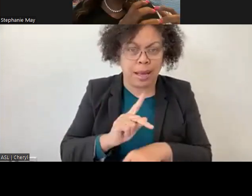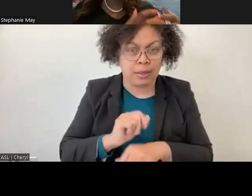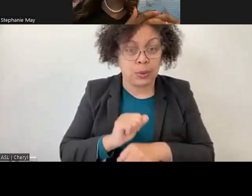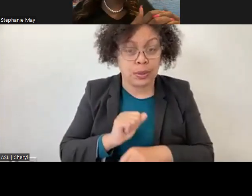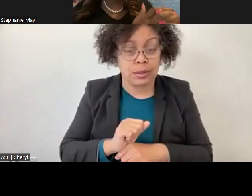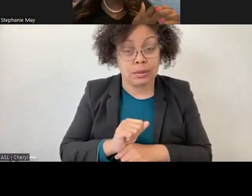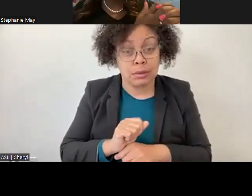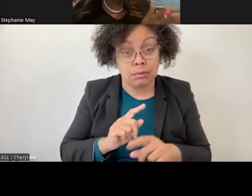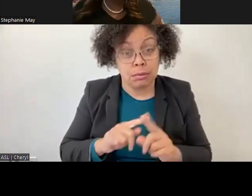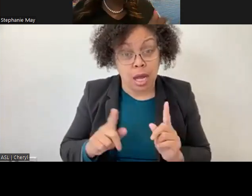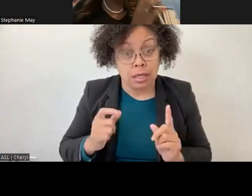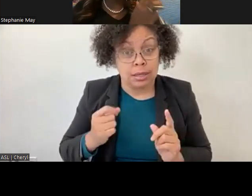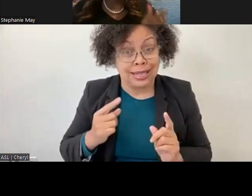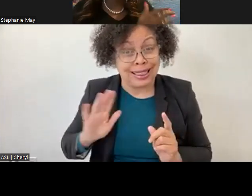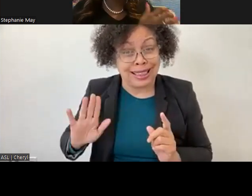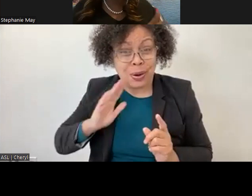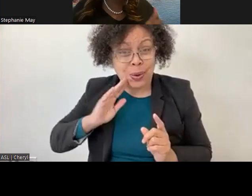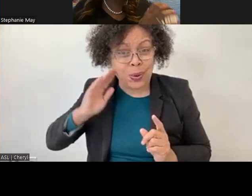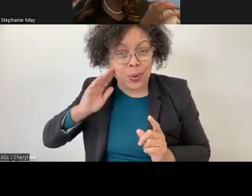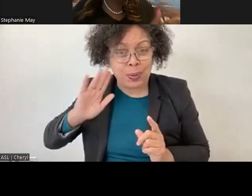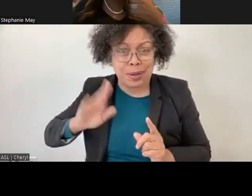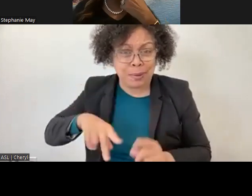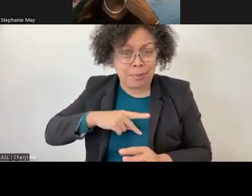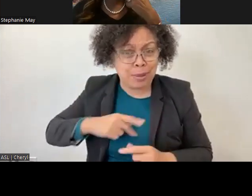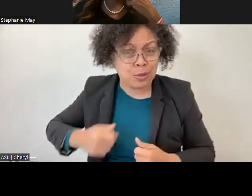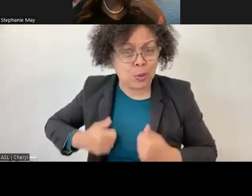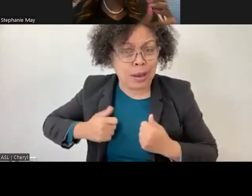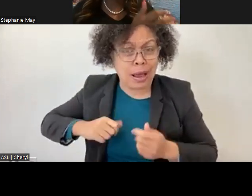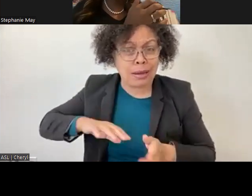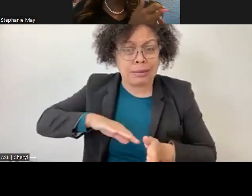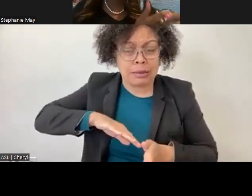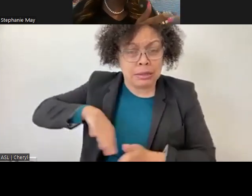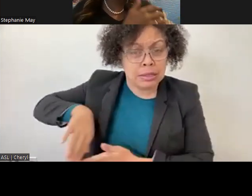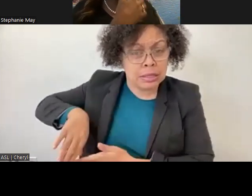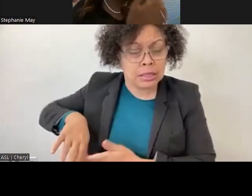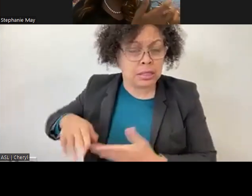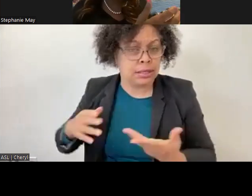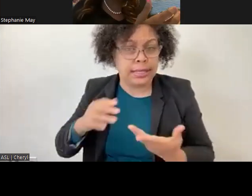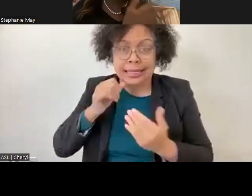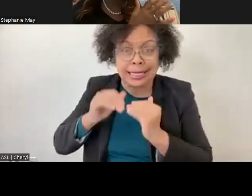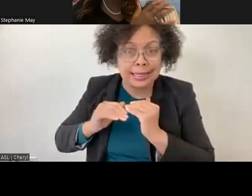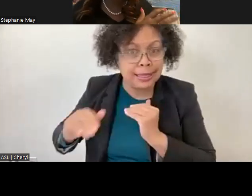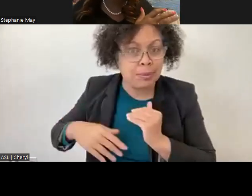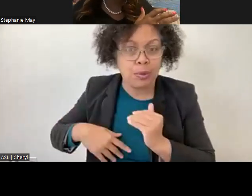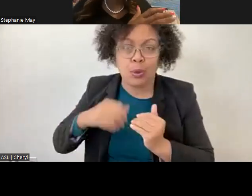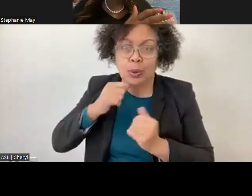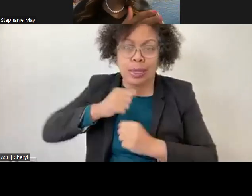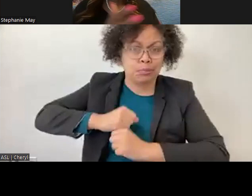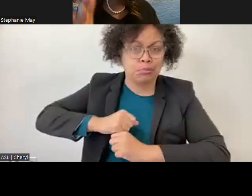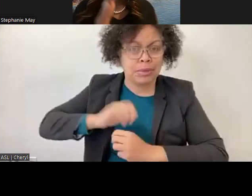though things in their own home, in their personal lives, may not have been as stable and secure as